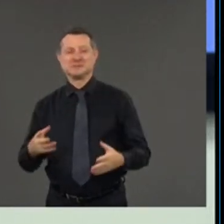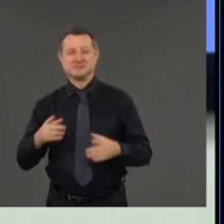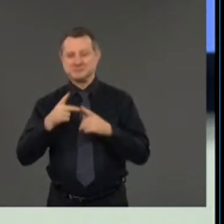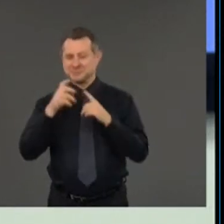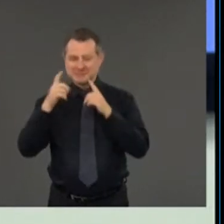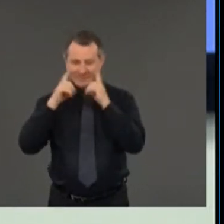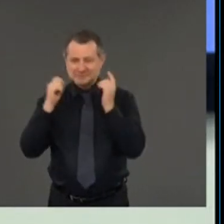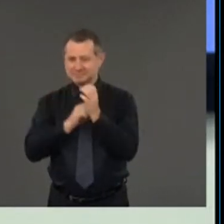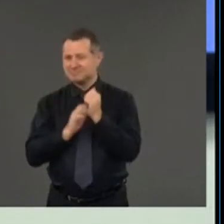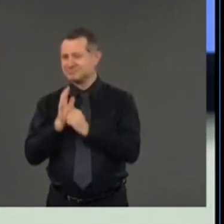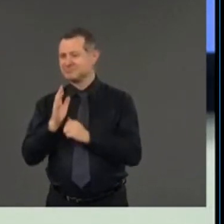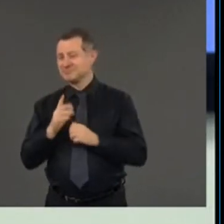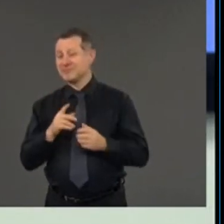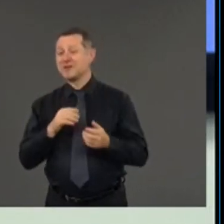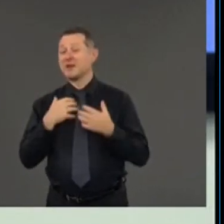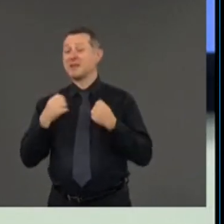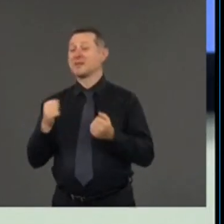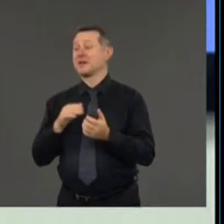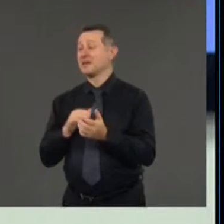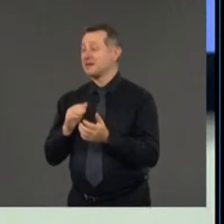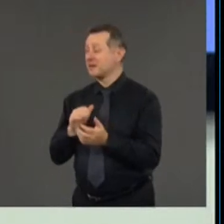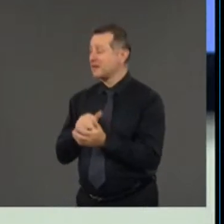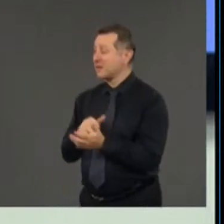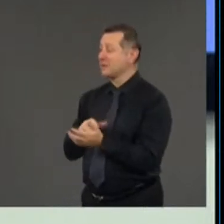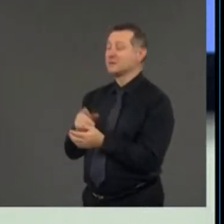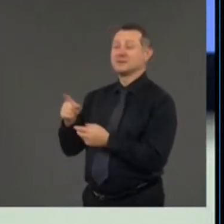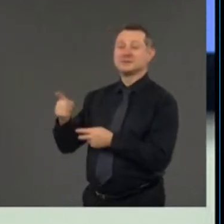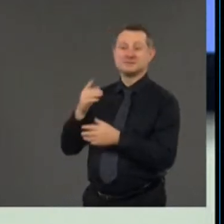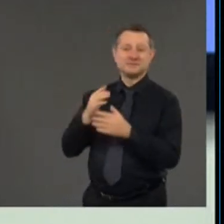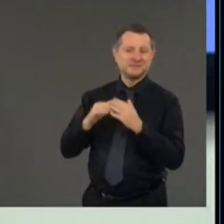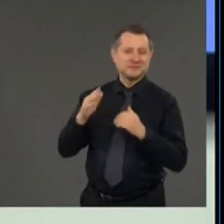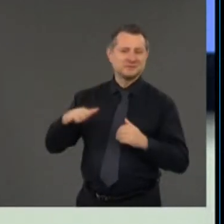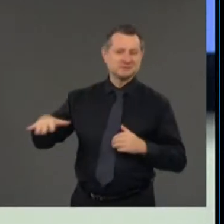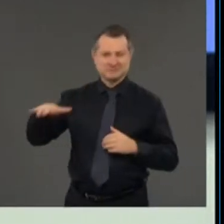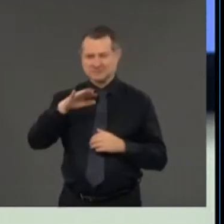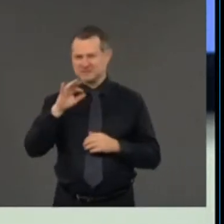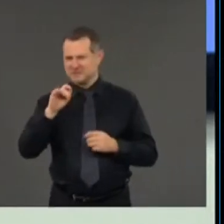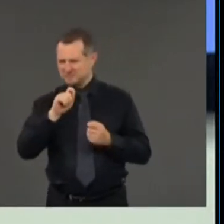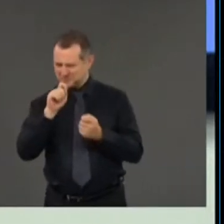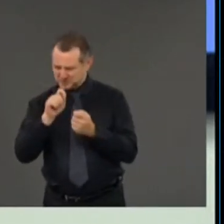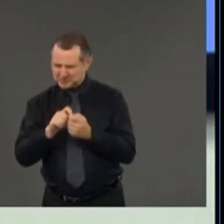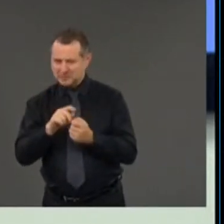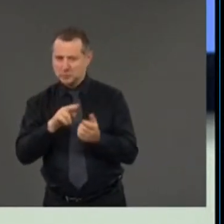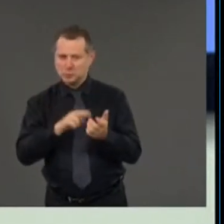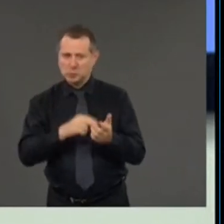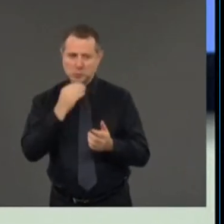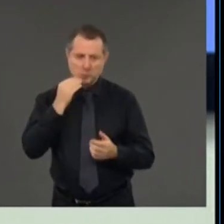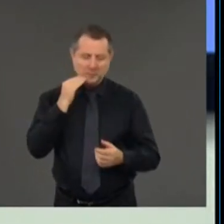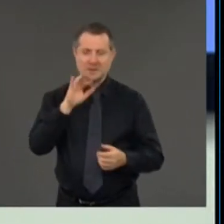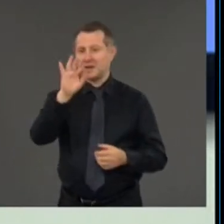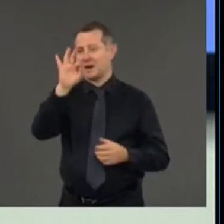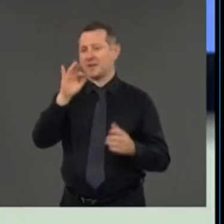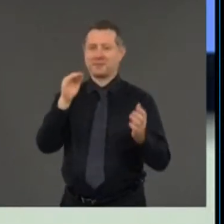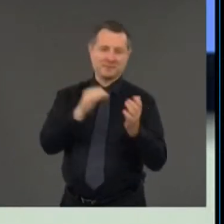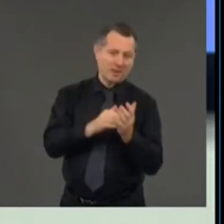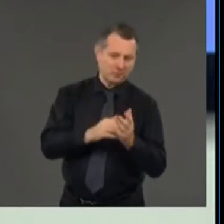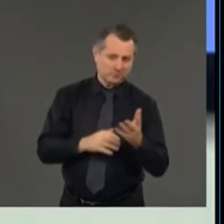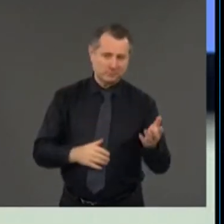healthcare facilities and 9 million range for the nursing homes. I think that, and many other efforts we have